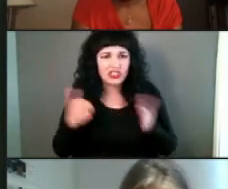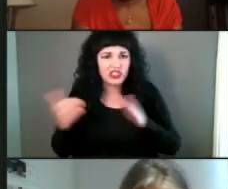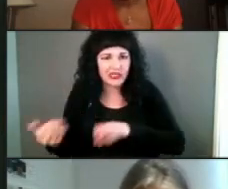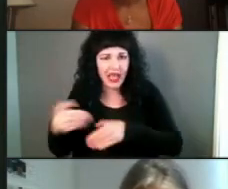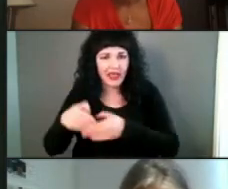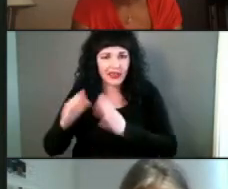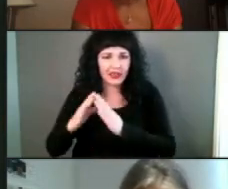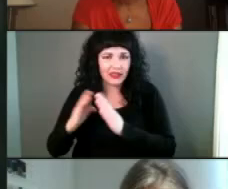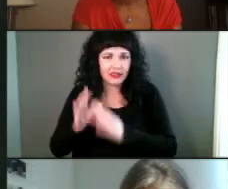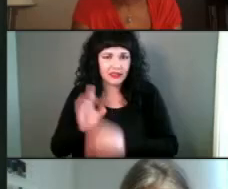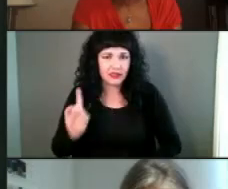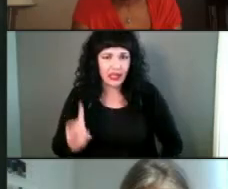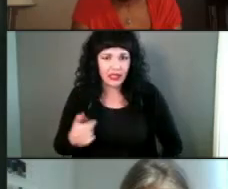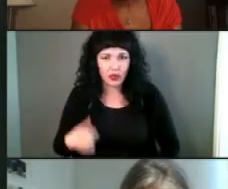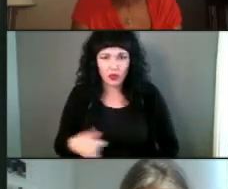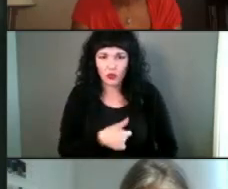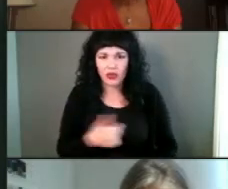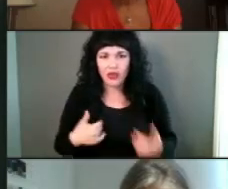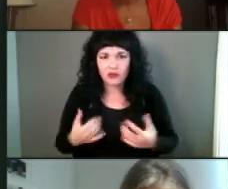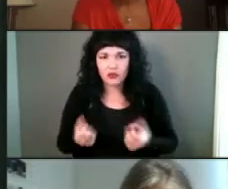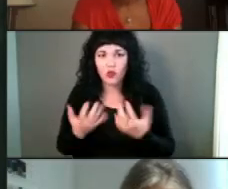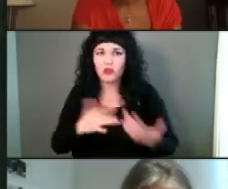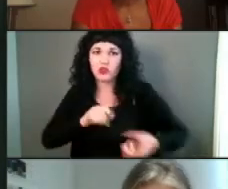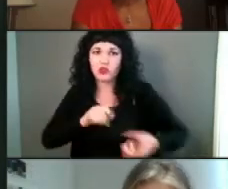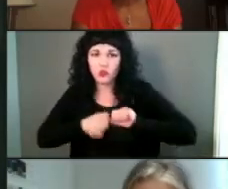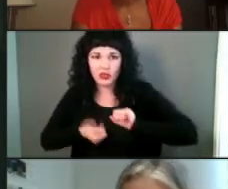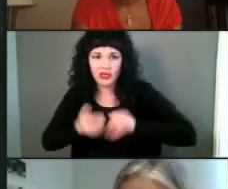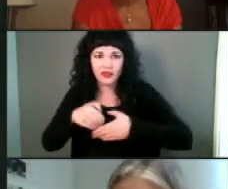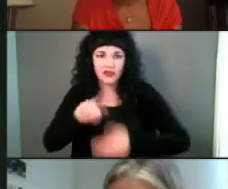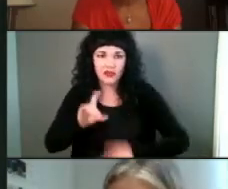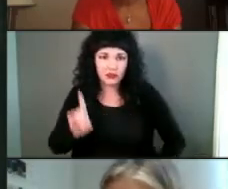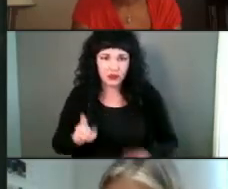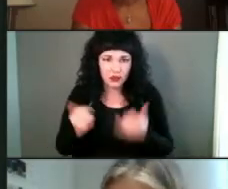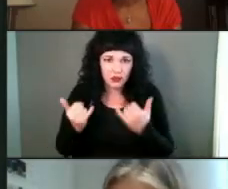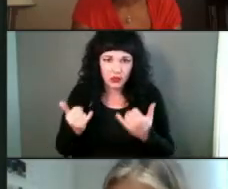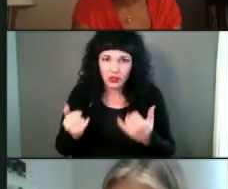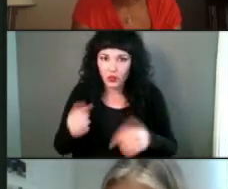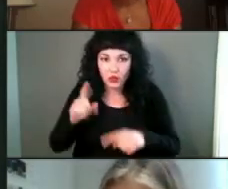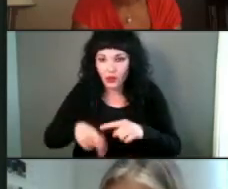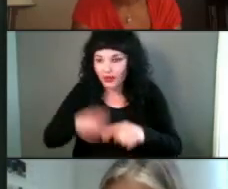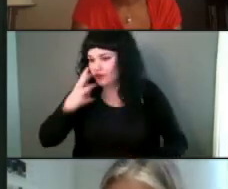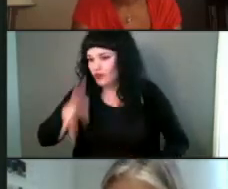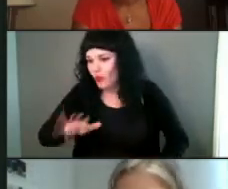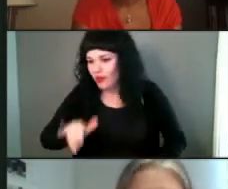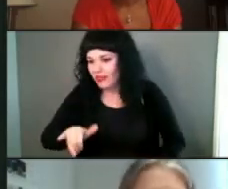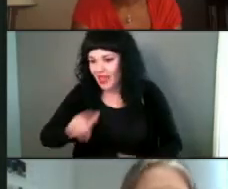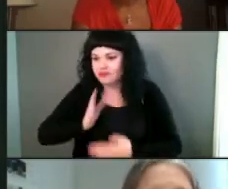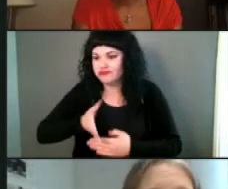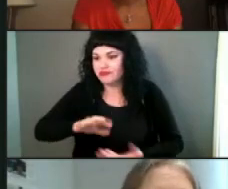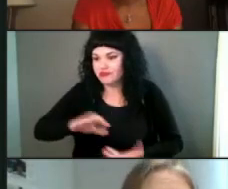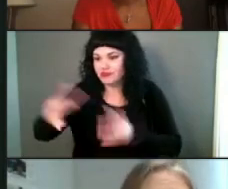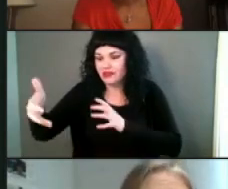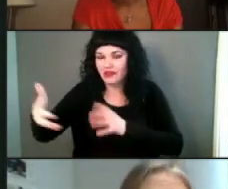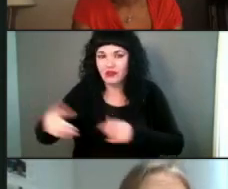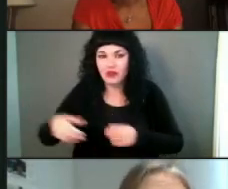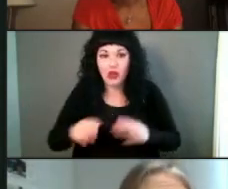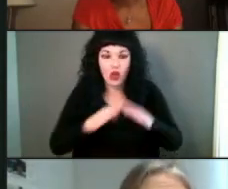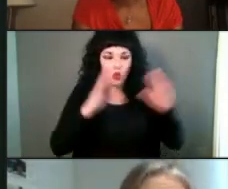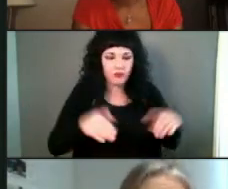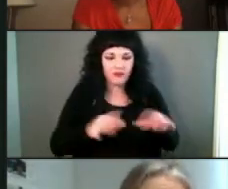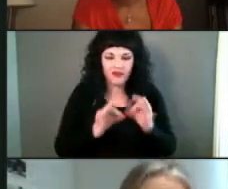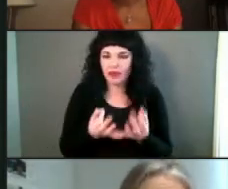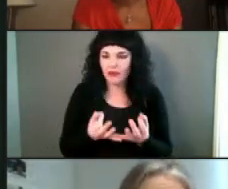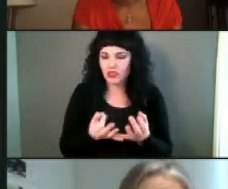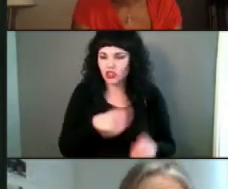city. You cannot set aside that kind of emotional disruption. Households are shifting in ways that they've never shifted